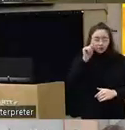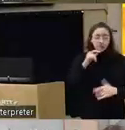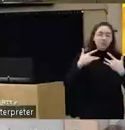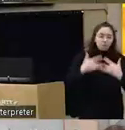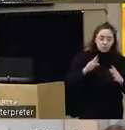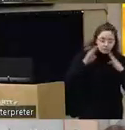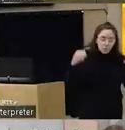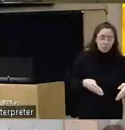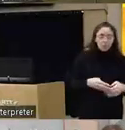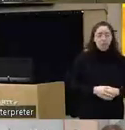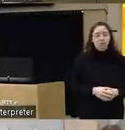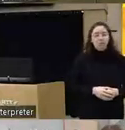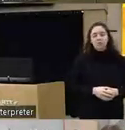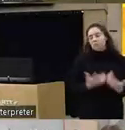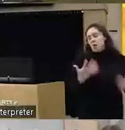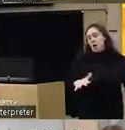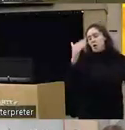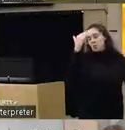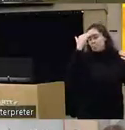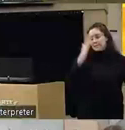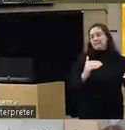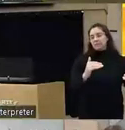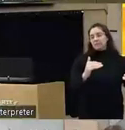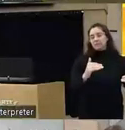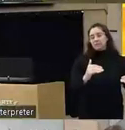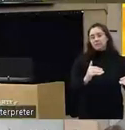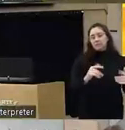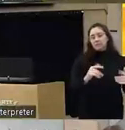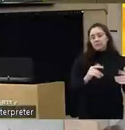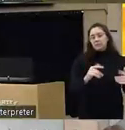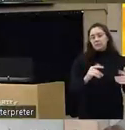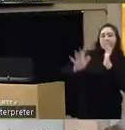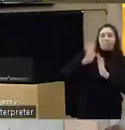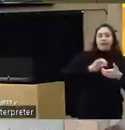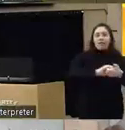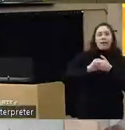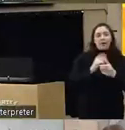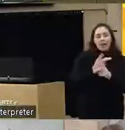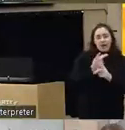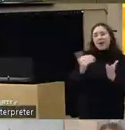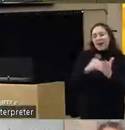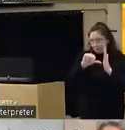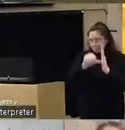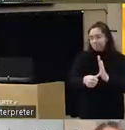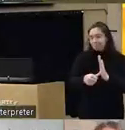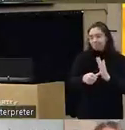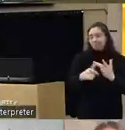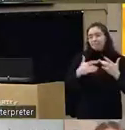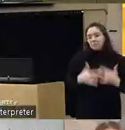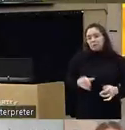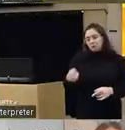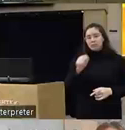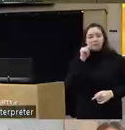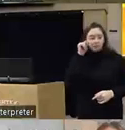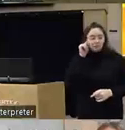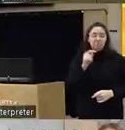focus, which I think is to be expected considering the origin of, collaborative care and its most robust evidence base.